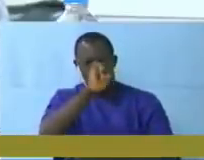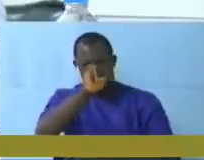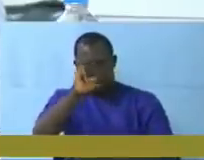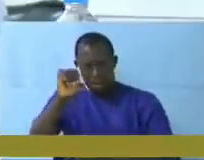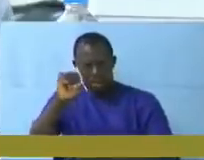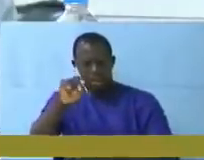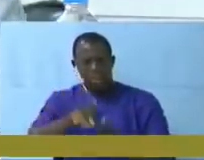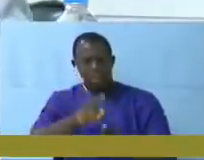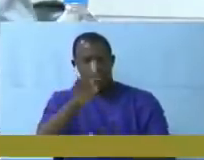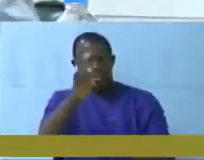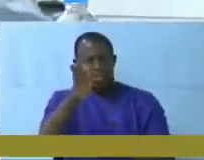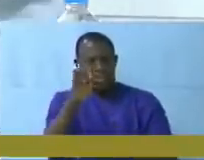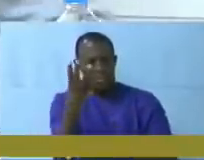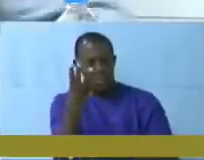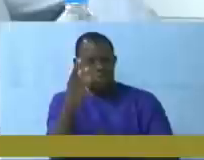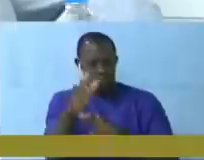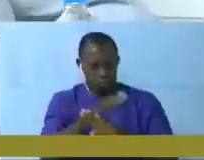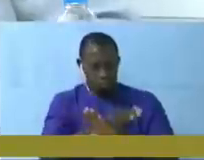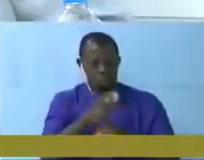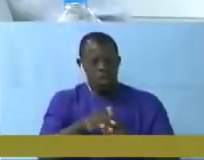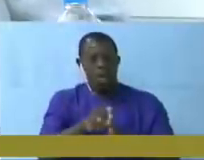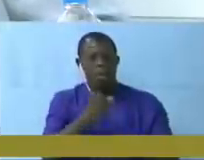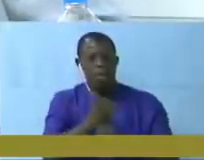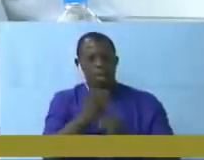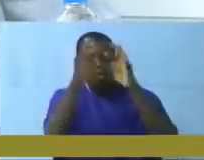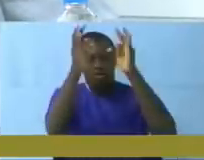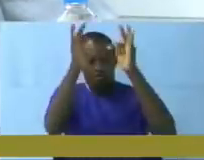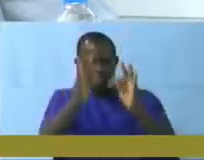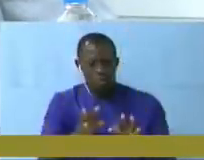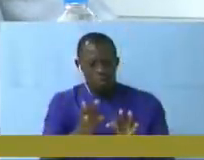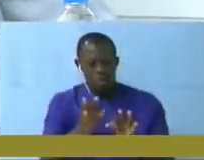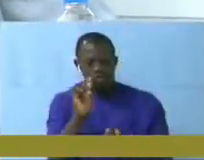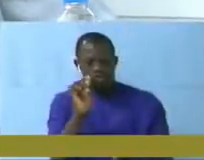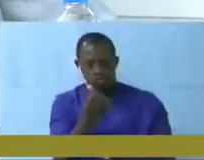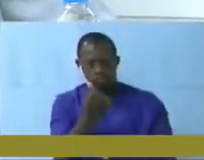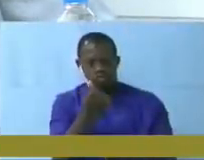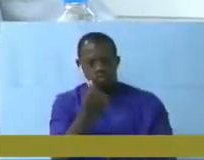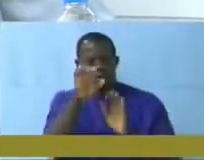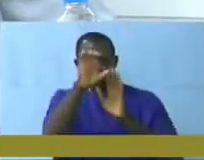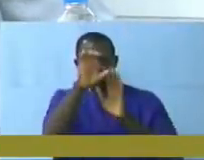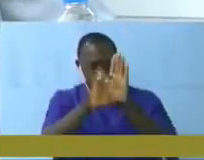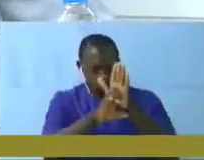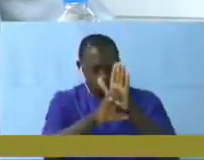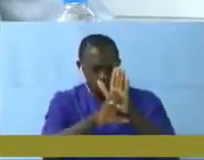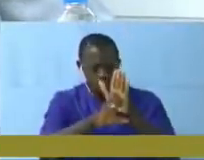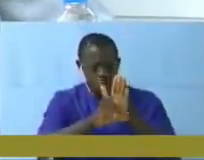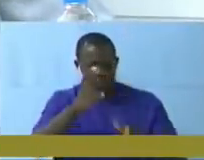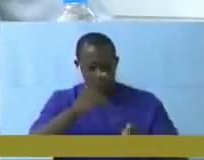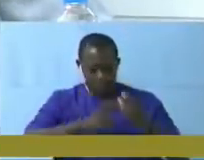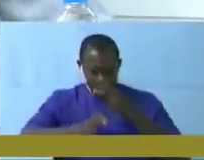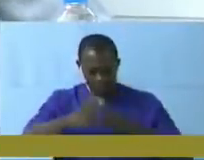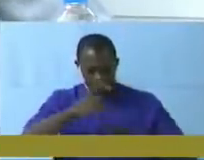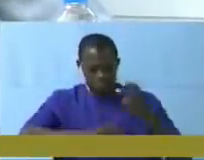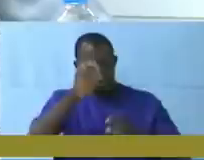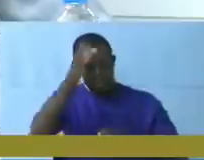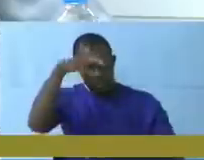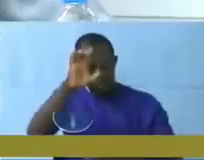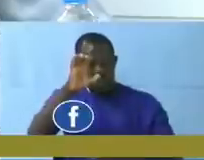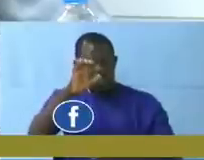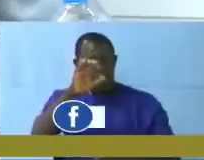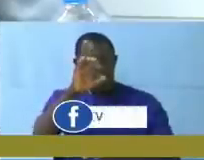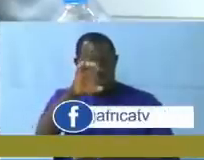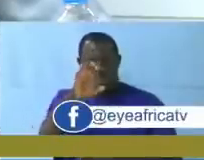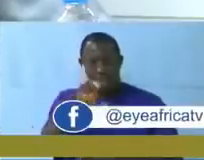liñ defon nak amnañ ay jéggo yu new yo xamné jotone nañ ko def way na xamna li nek sa xel moy ni nga xamné ni mom lañ doxalon